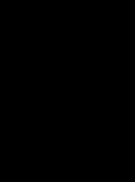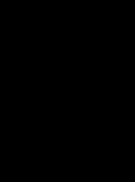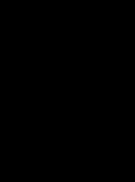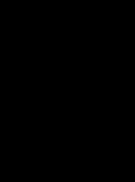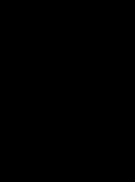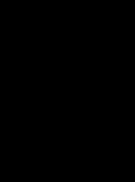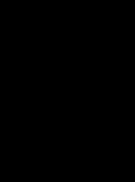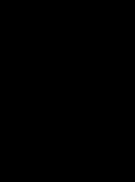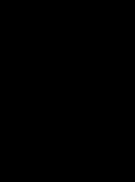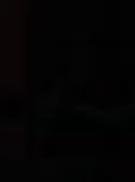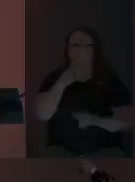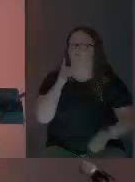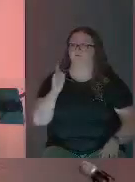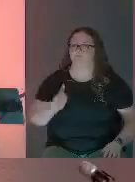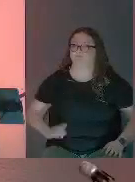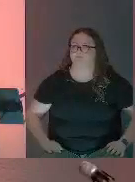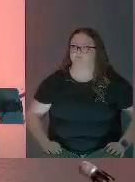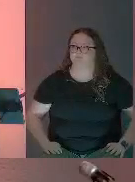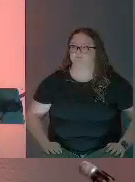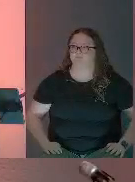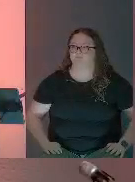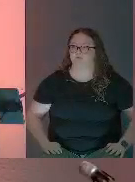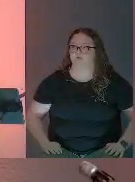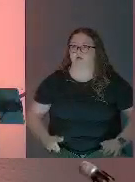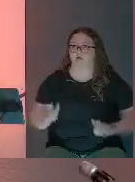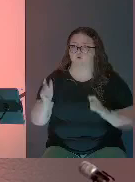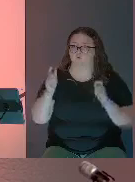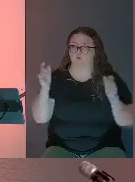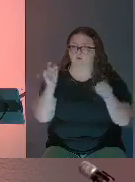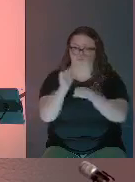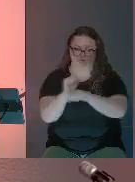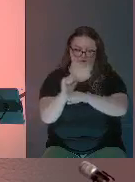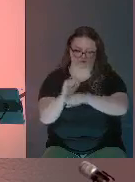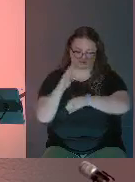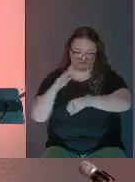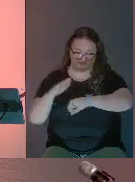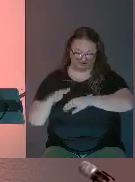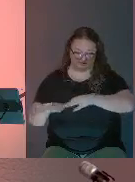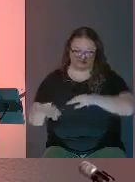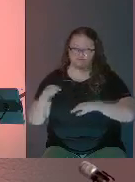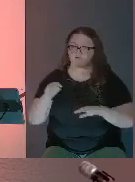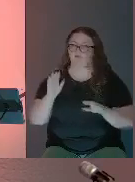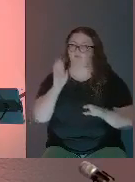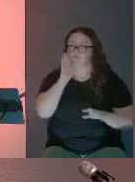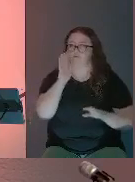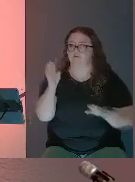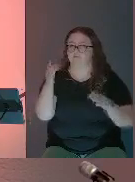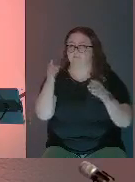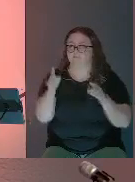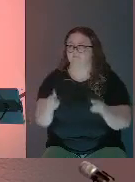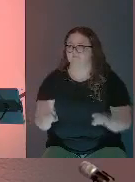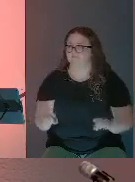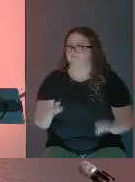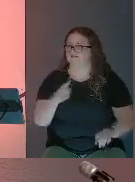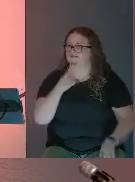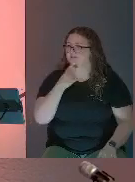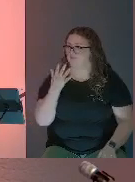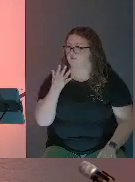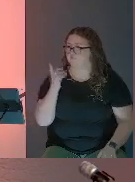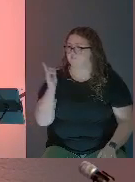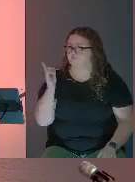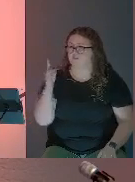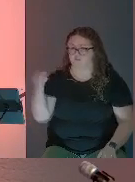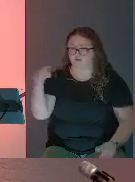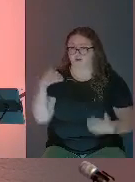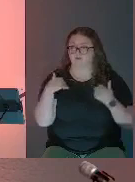says this, and greater works than these shall he do. You know what Jesus just said to you and to me? That you have the privilege